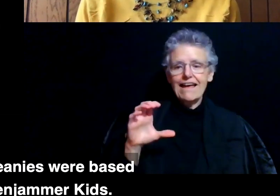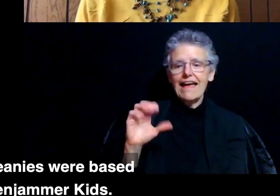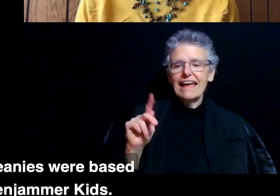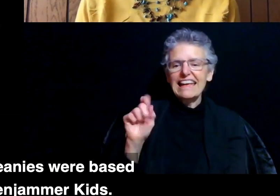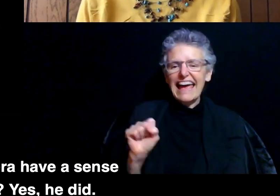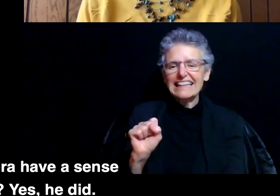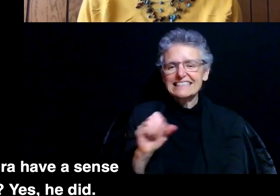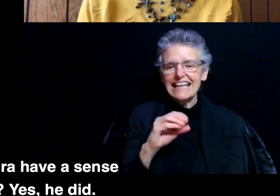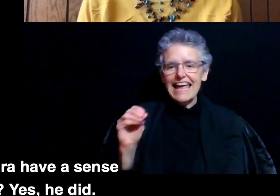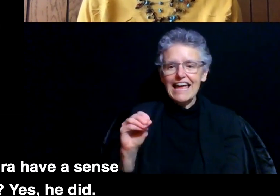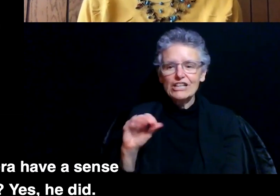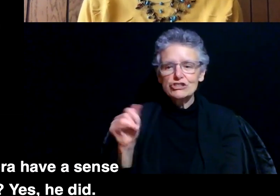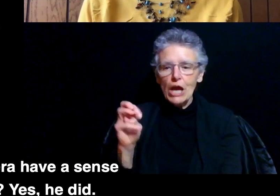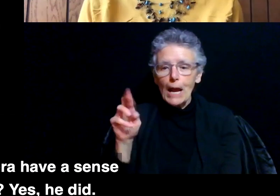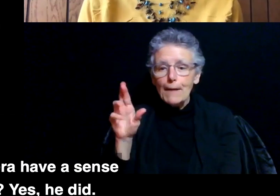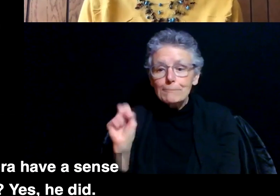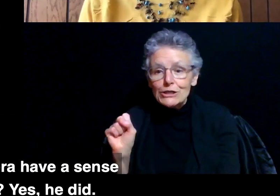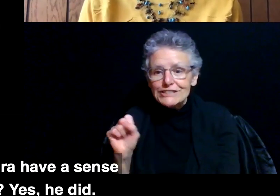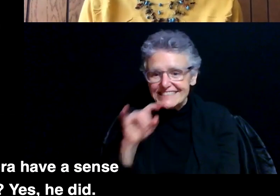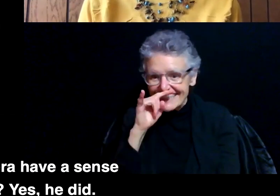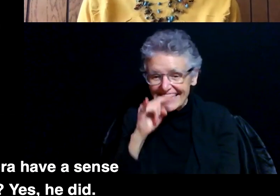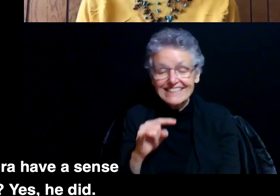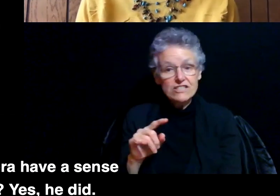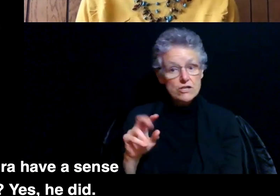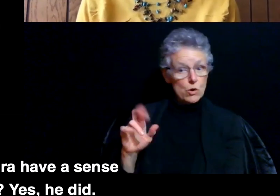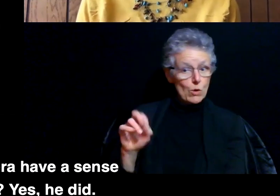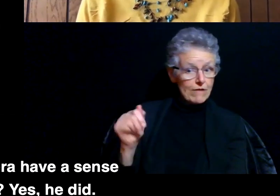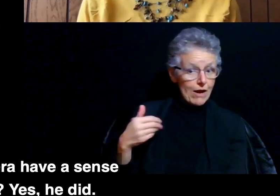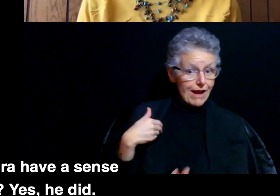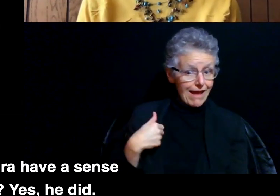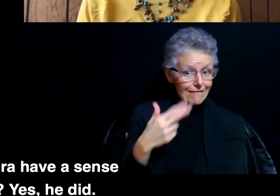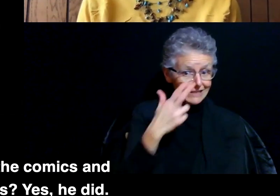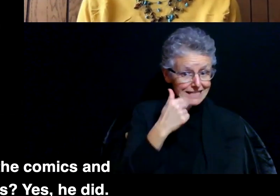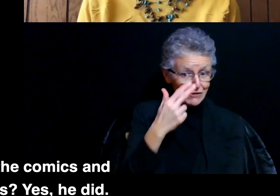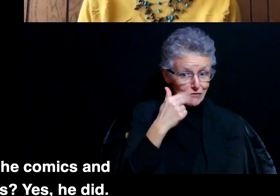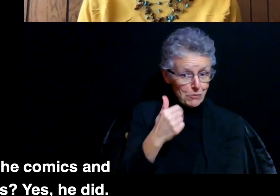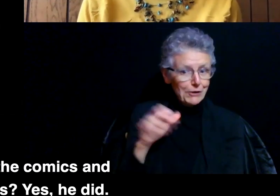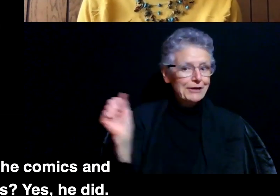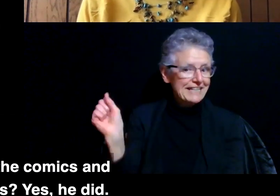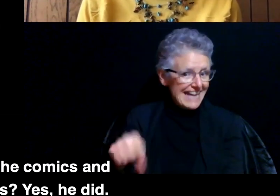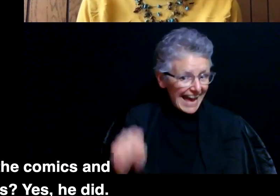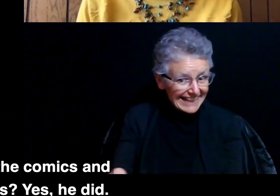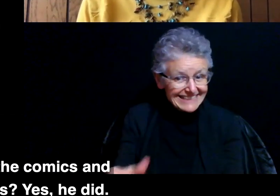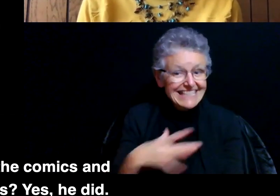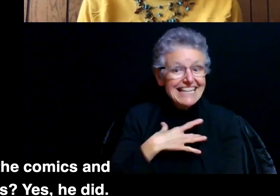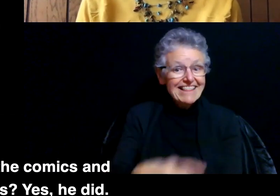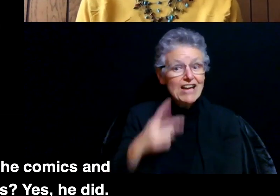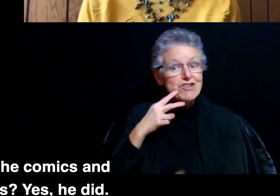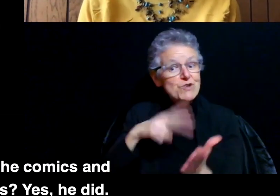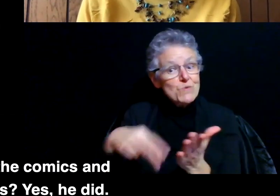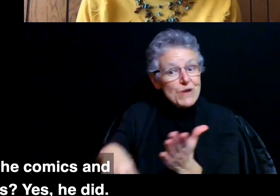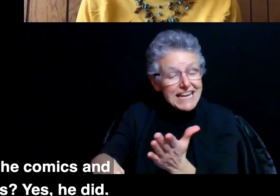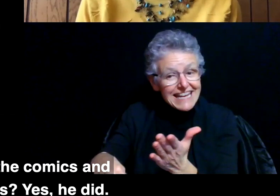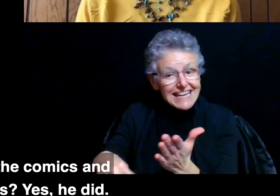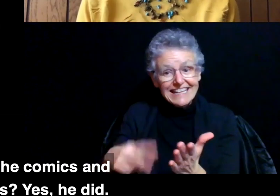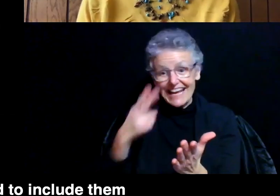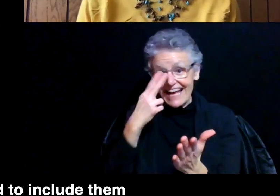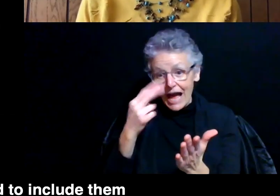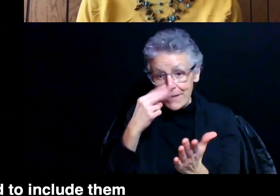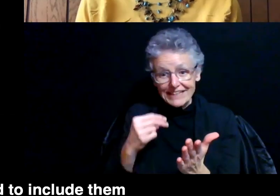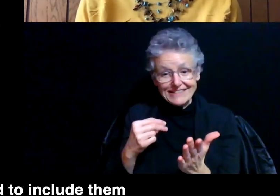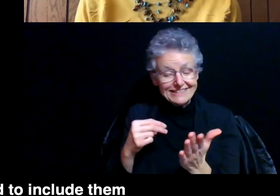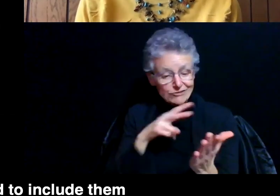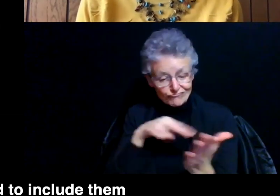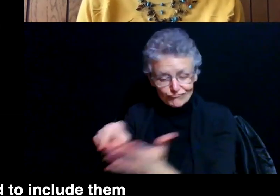Kids. And did Rivera have a sense of humor? Yes, he did. Did he like the comics and the cartoons? Yes, he did. So